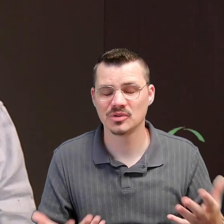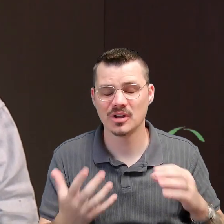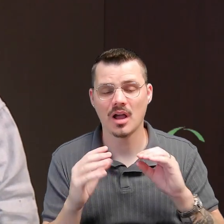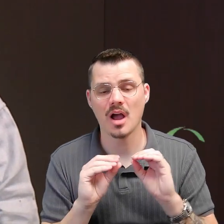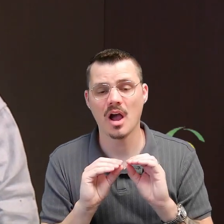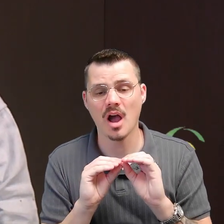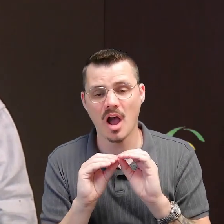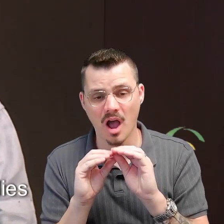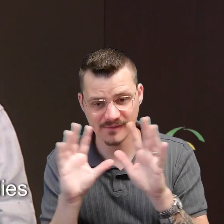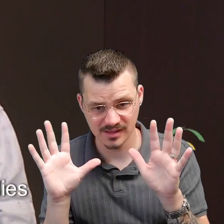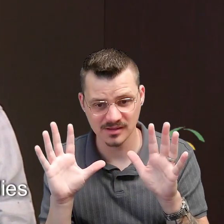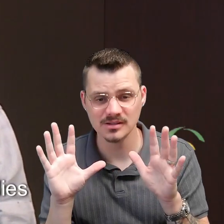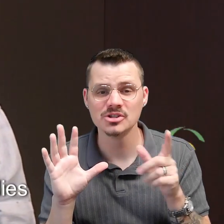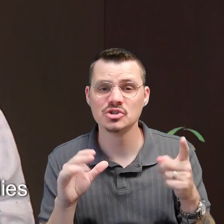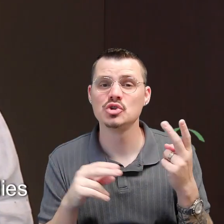Obviously,